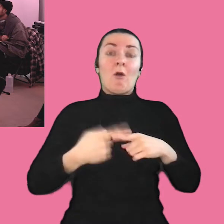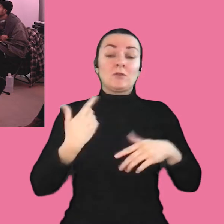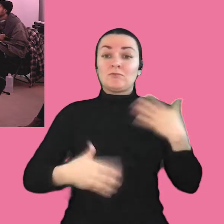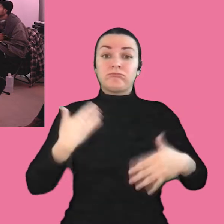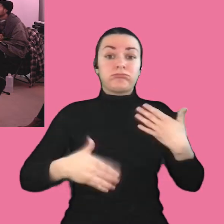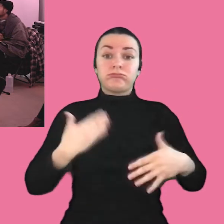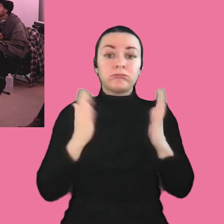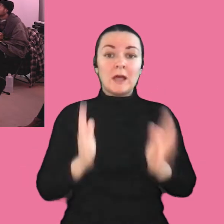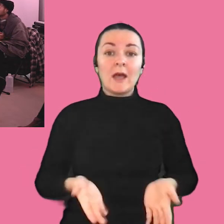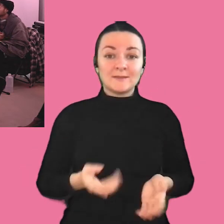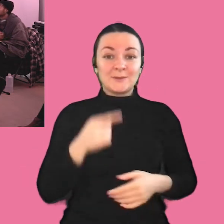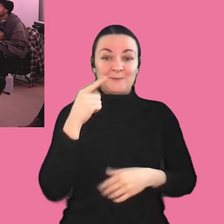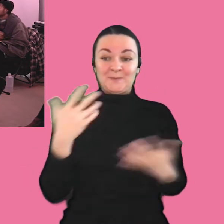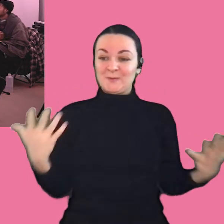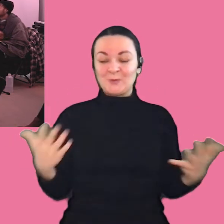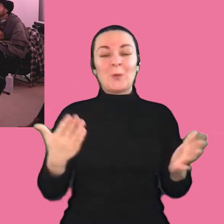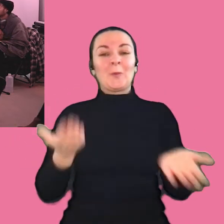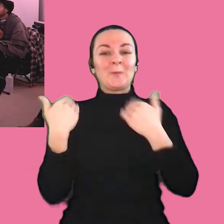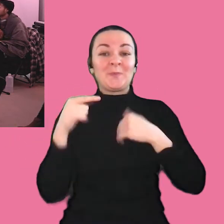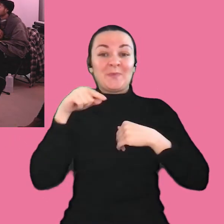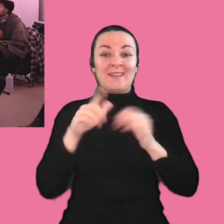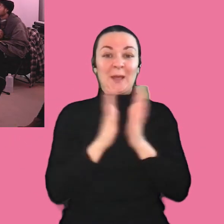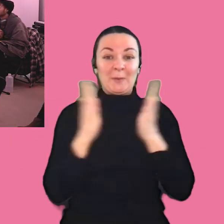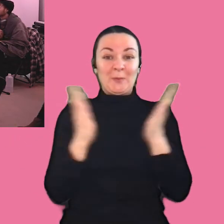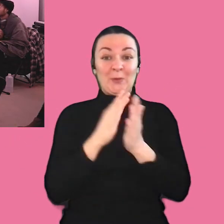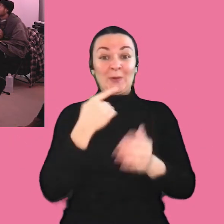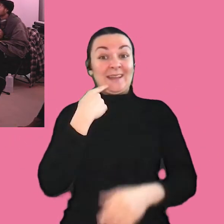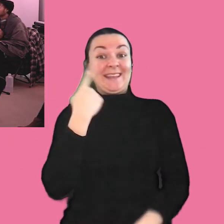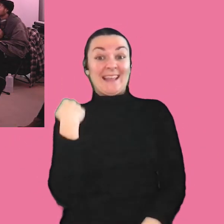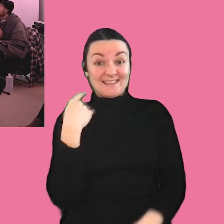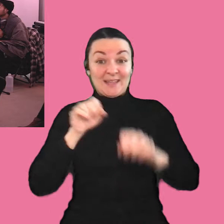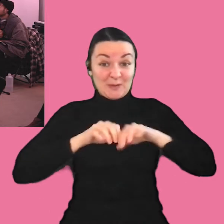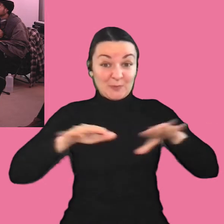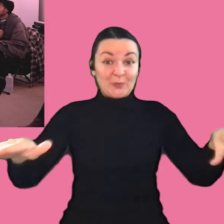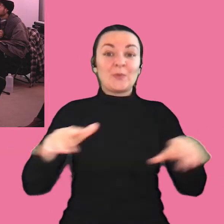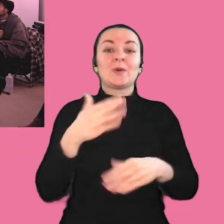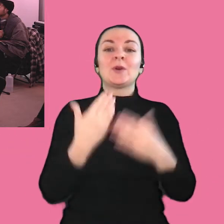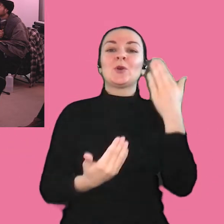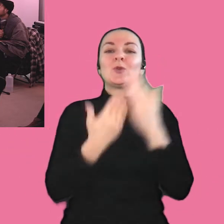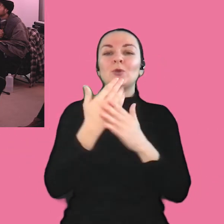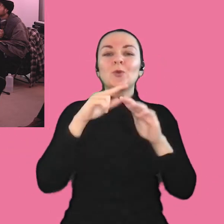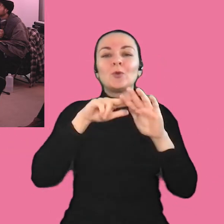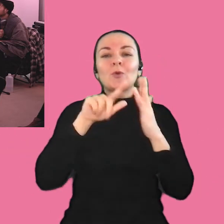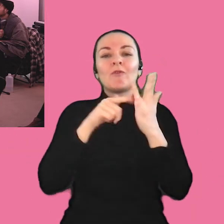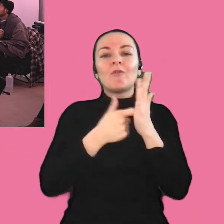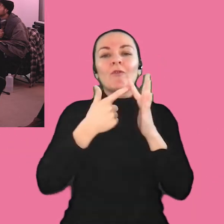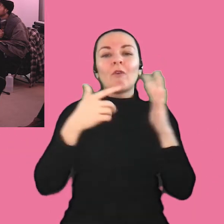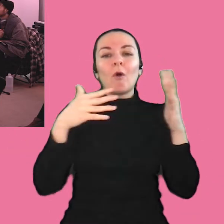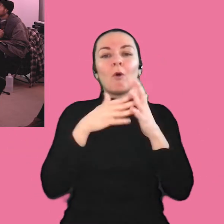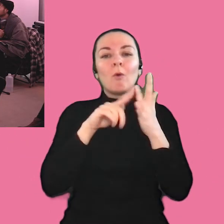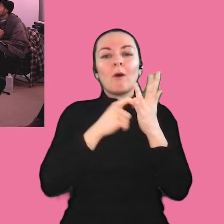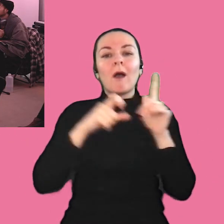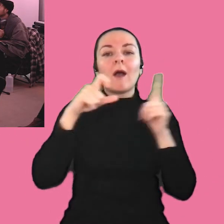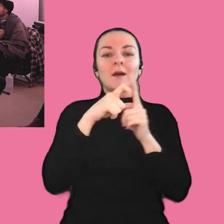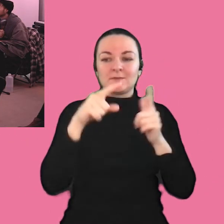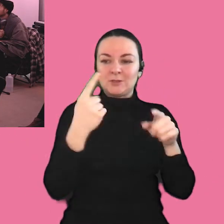XR, which kind of popped up in 2018. But I think it's the right phrase to be using because